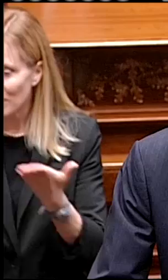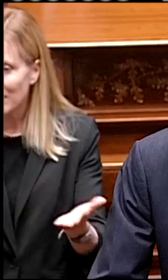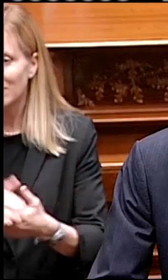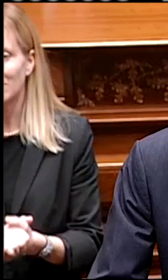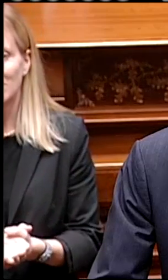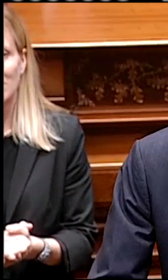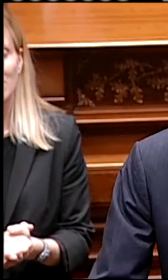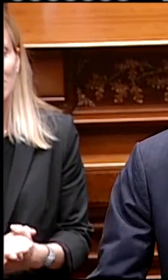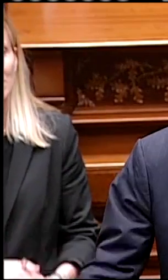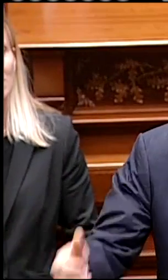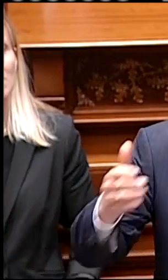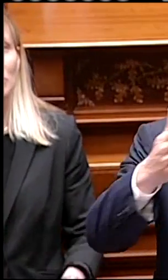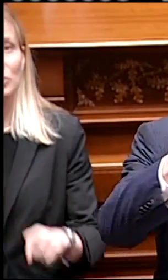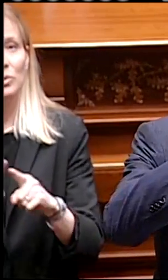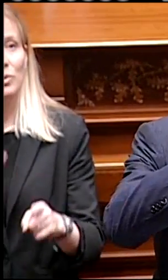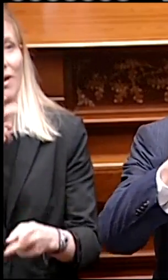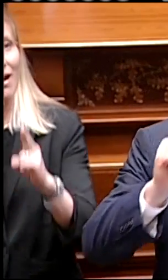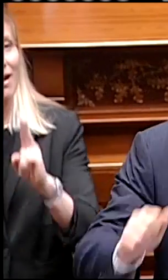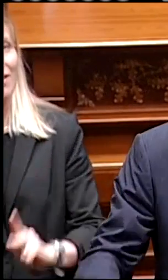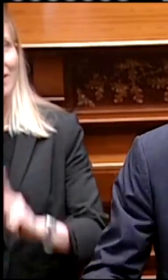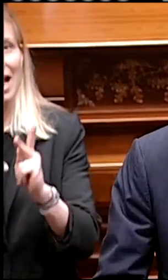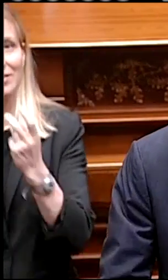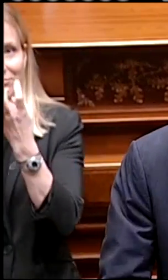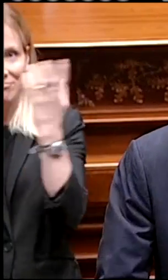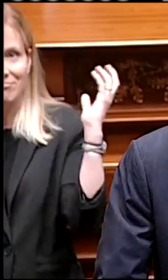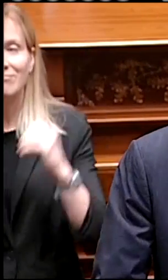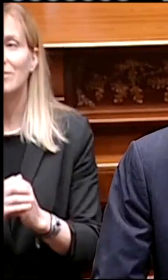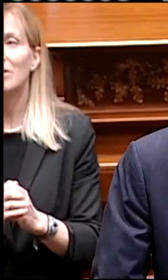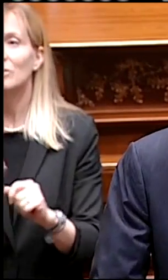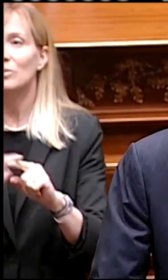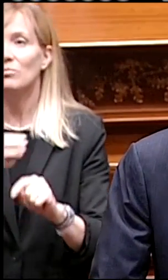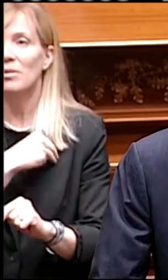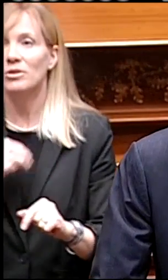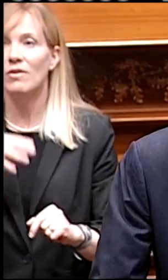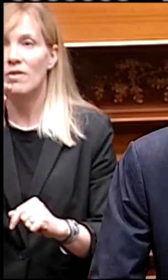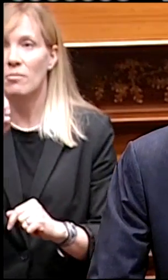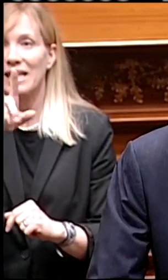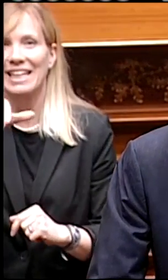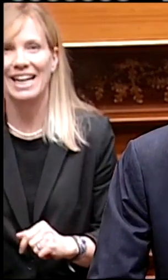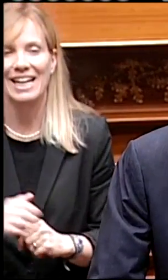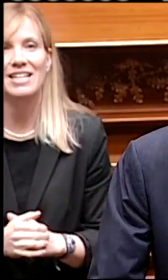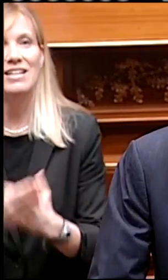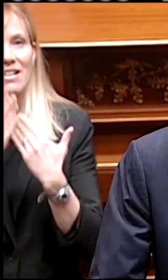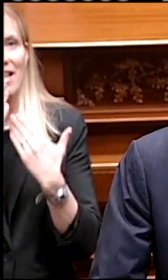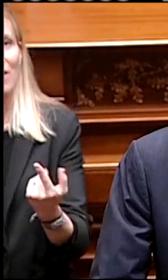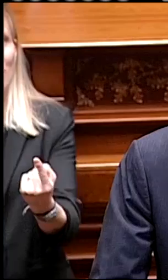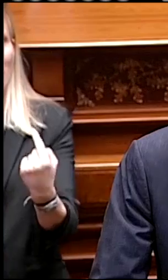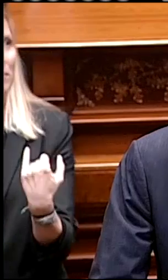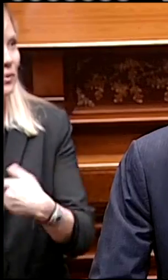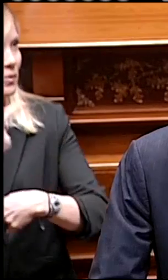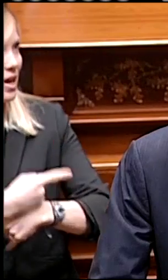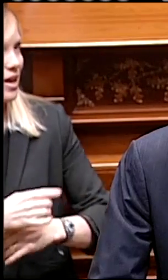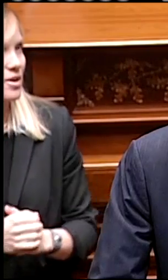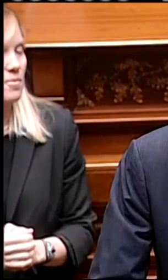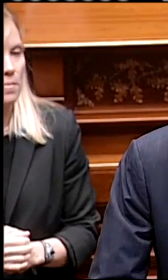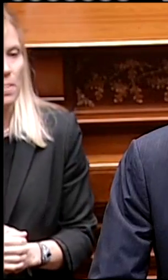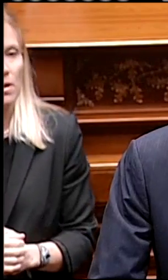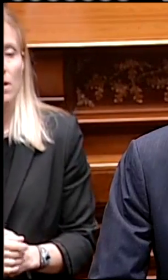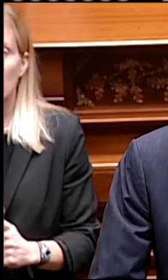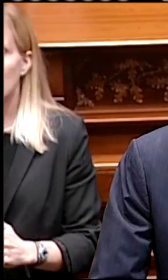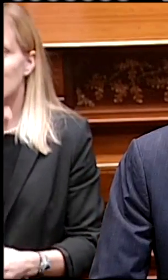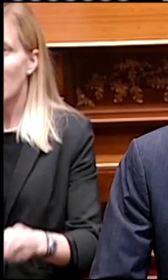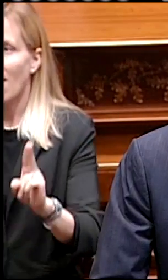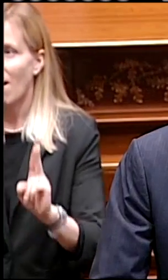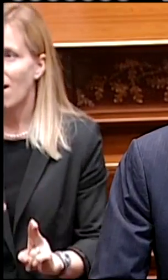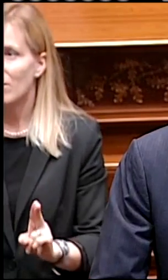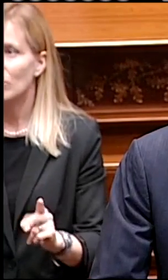To our distinguished guests and to members of the media, Thank you for attending today. It's an